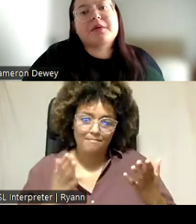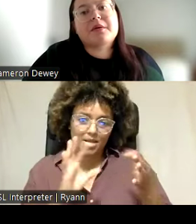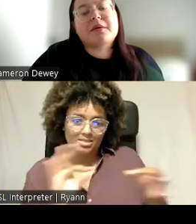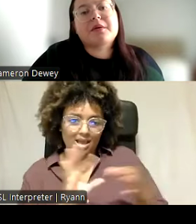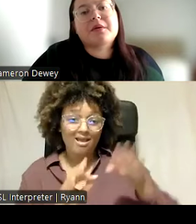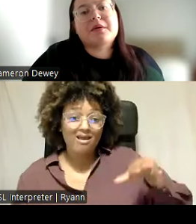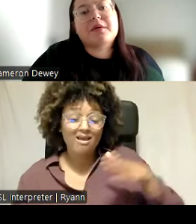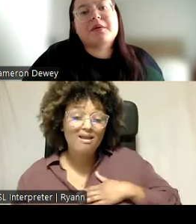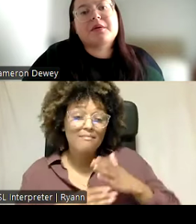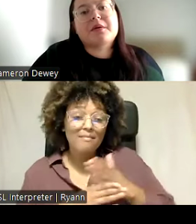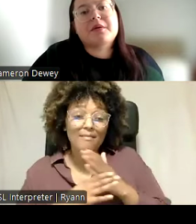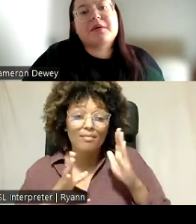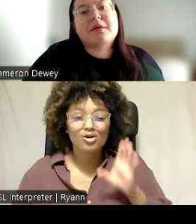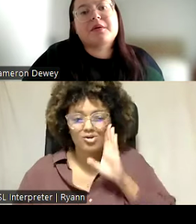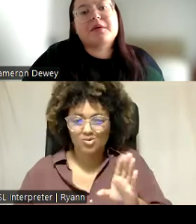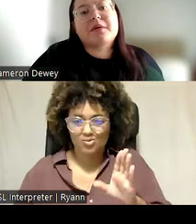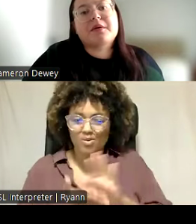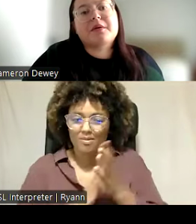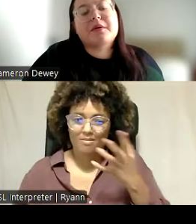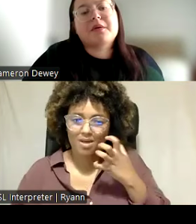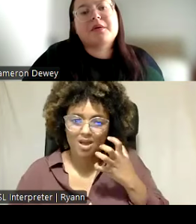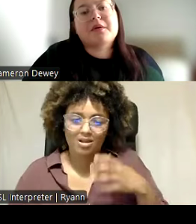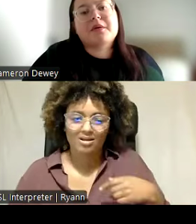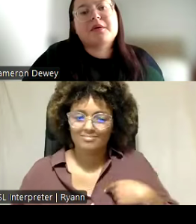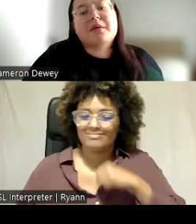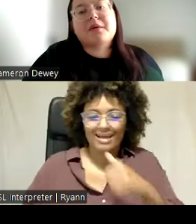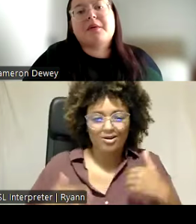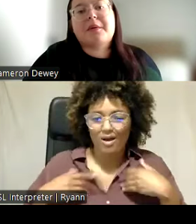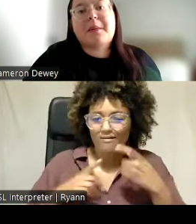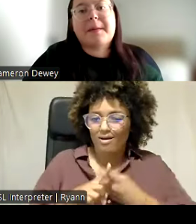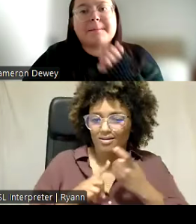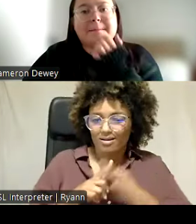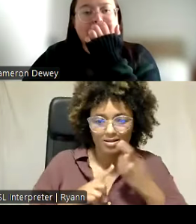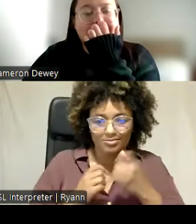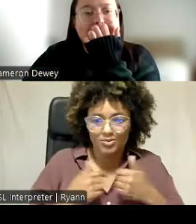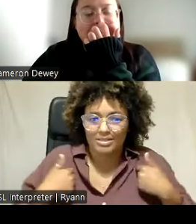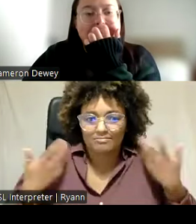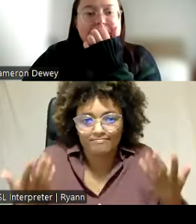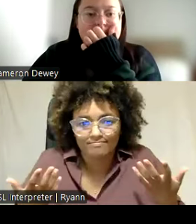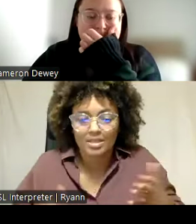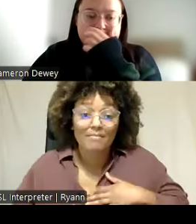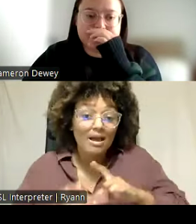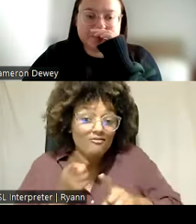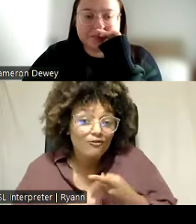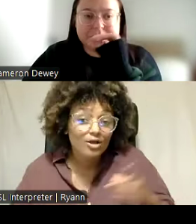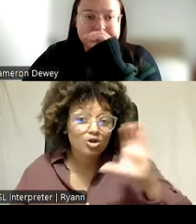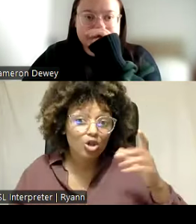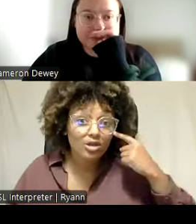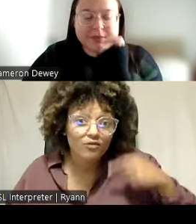mad," or "I don't have any condoms on me," "I have an early day tomorrow," "My friends are looking for me, now's not a good